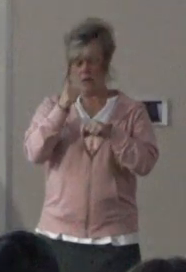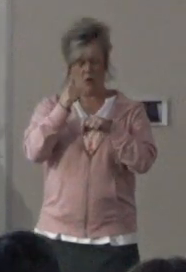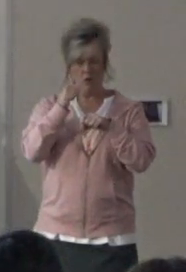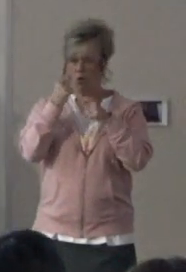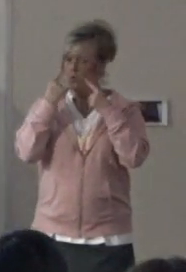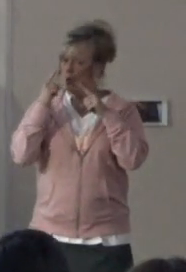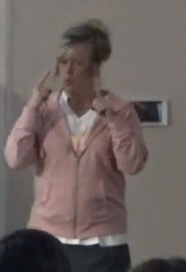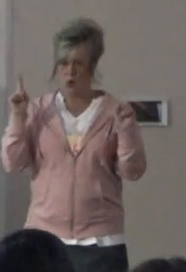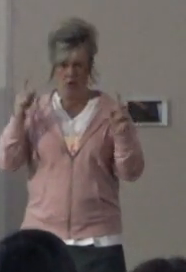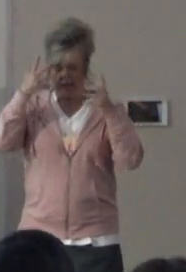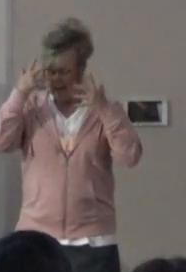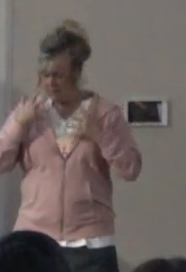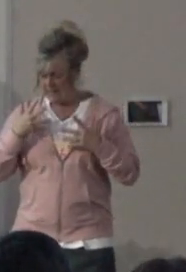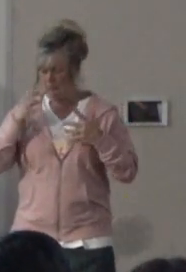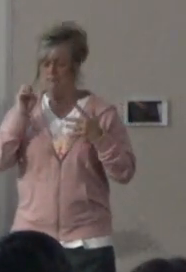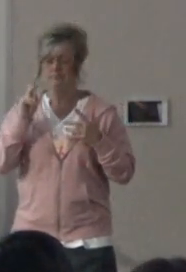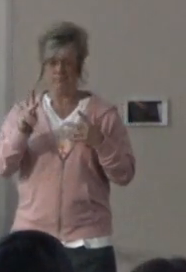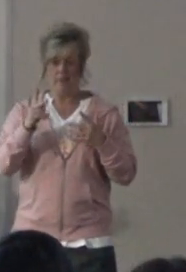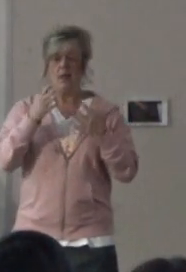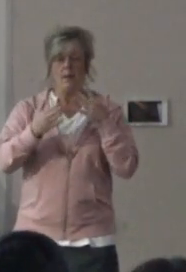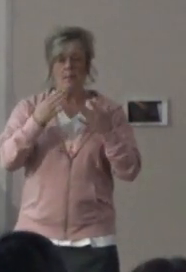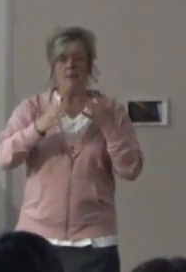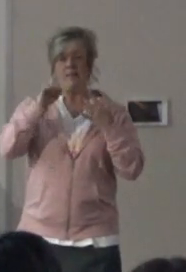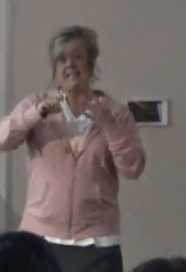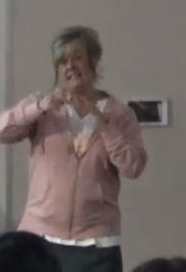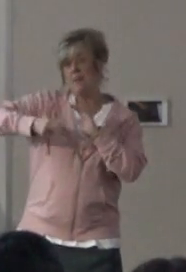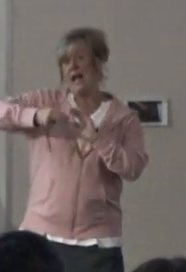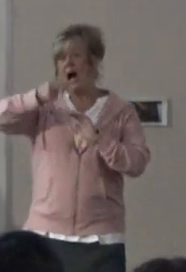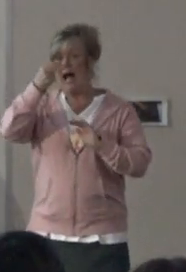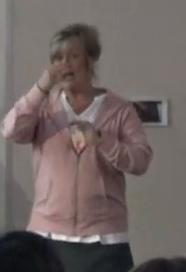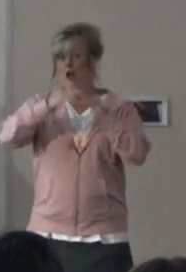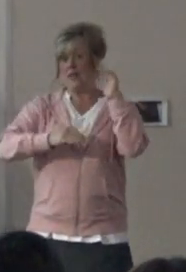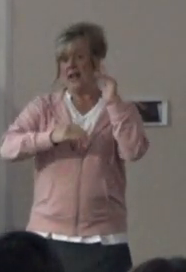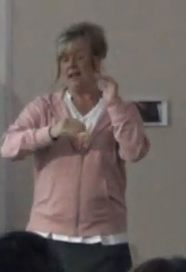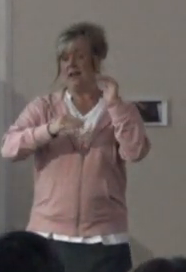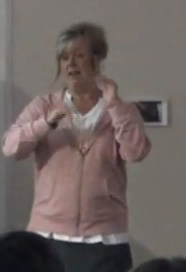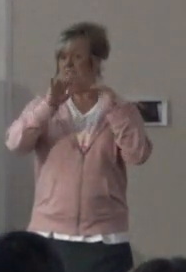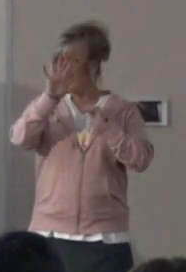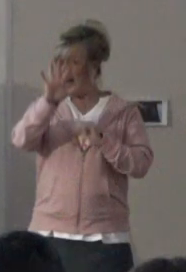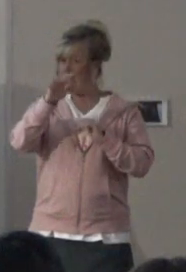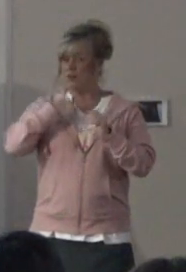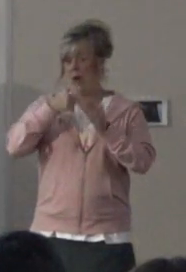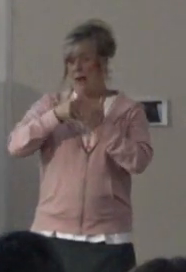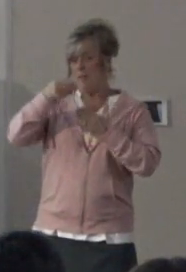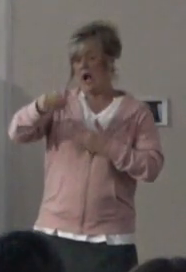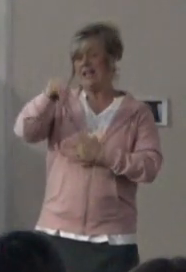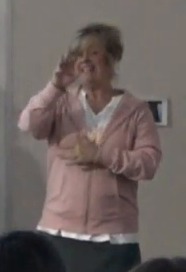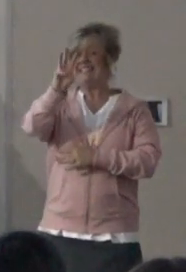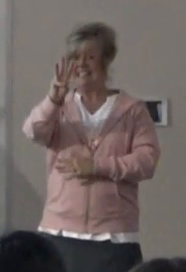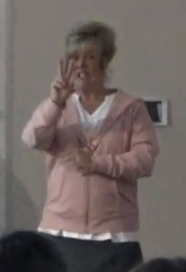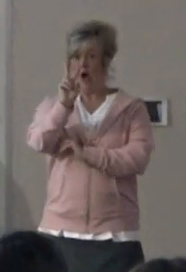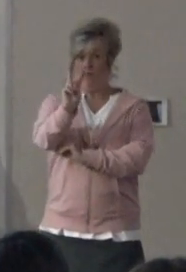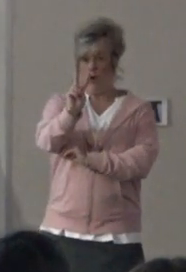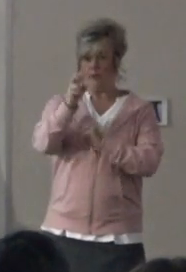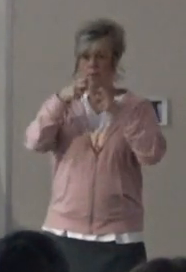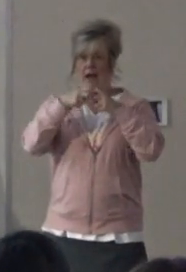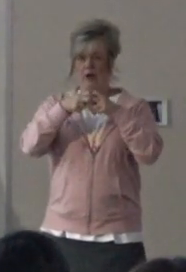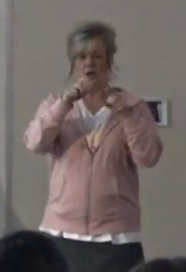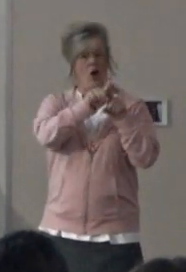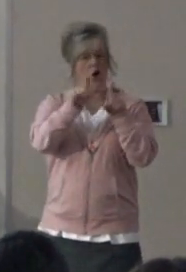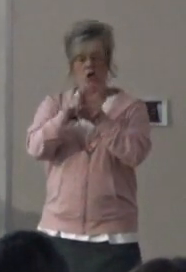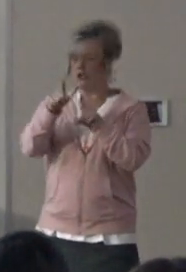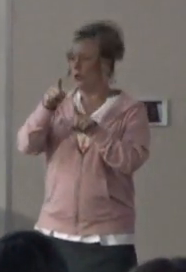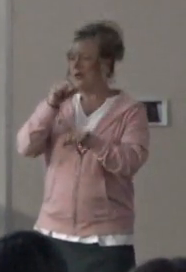very sad. So I was like, okay, maybe it needs to be higher than 5 volts. So I bought a 6-volt battery pack and it also didn't